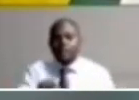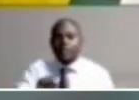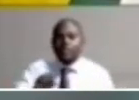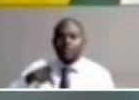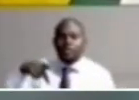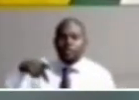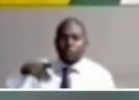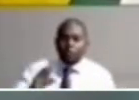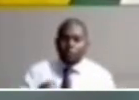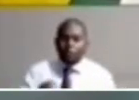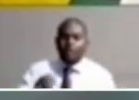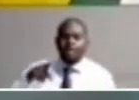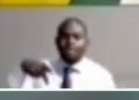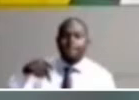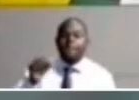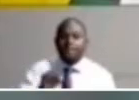SOPs,